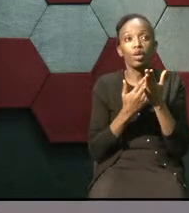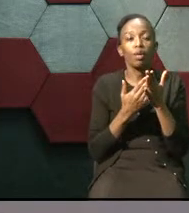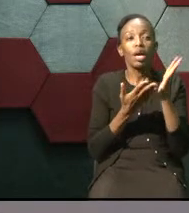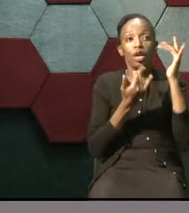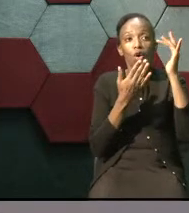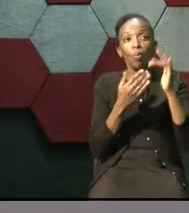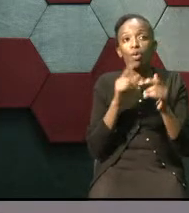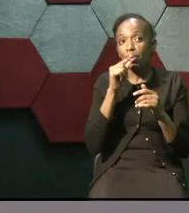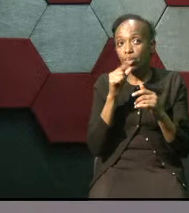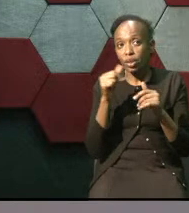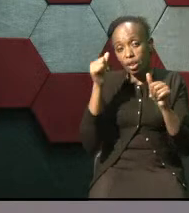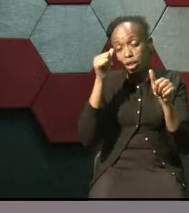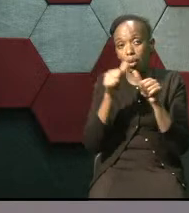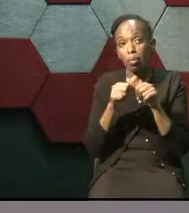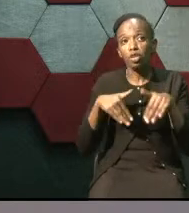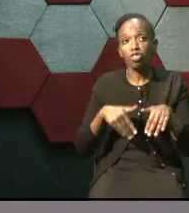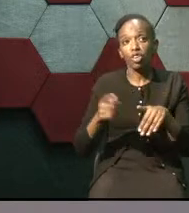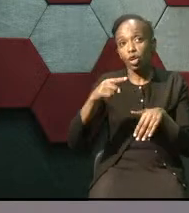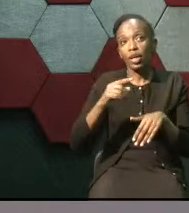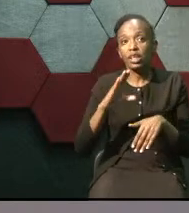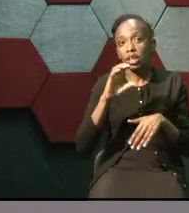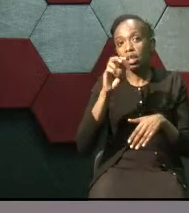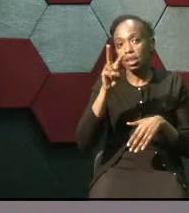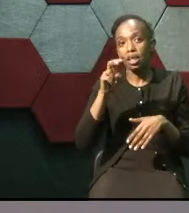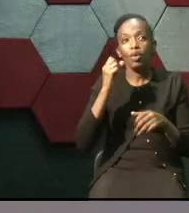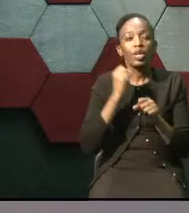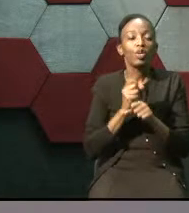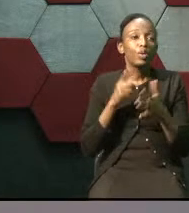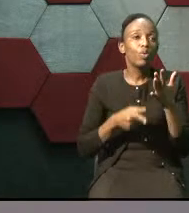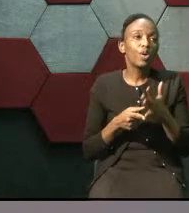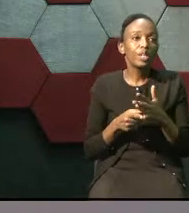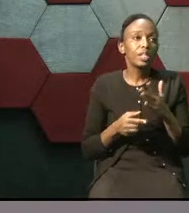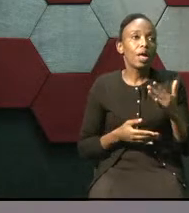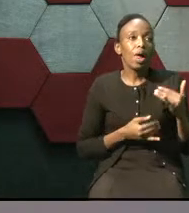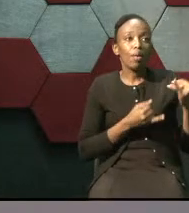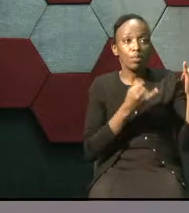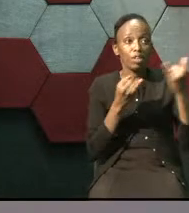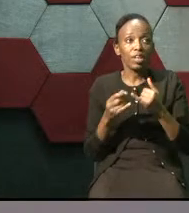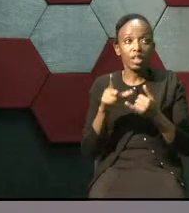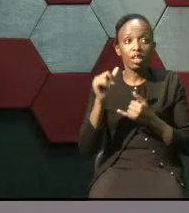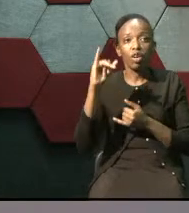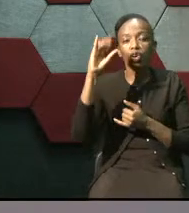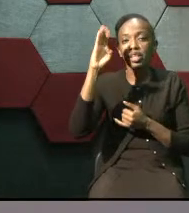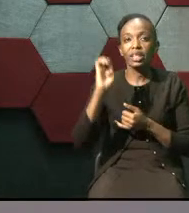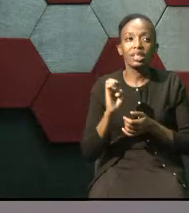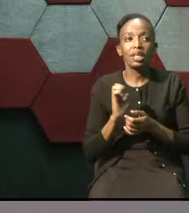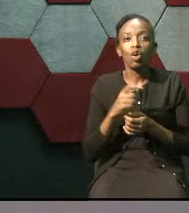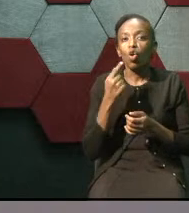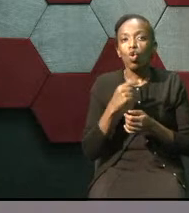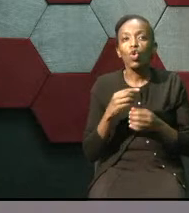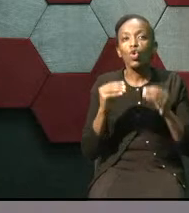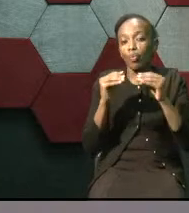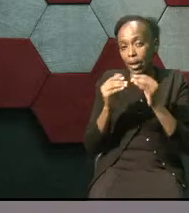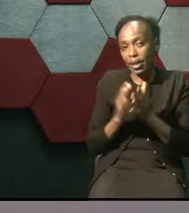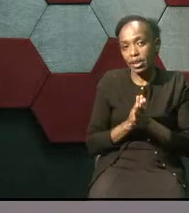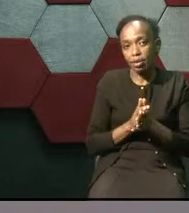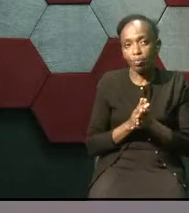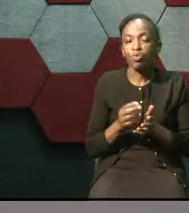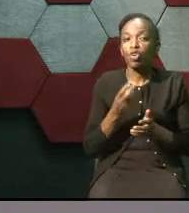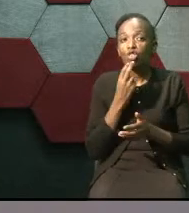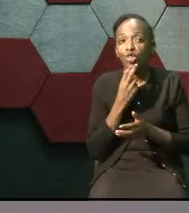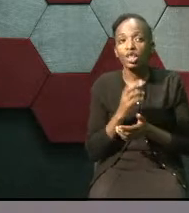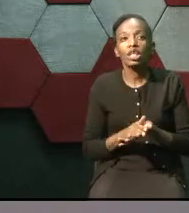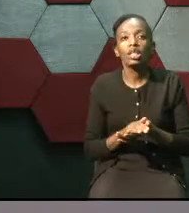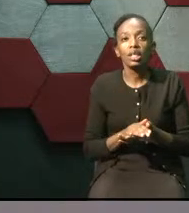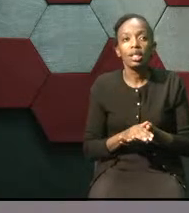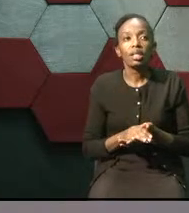Remember to follow us on YSK, see what we're doing. I'm going to even give it to Lois, our executive director, who you met on